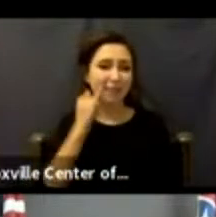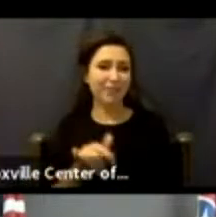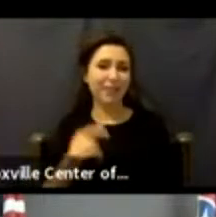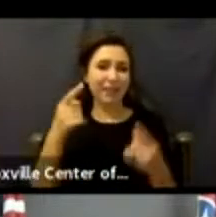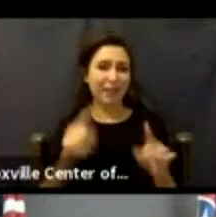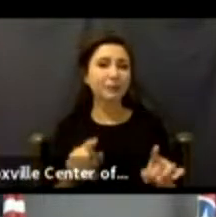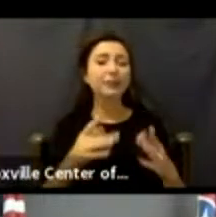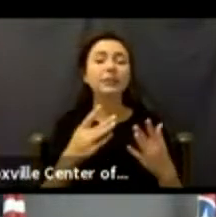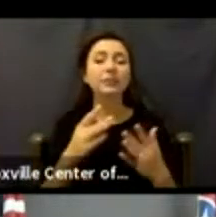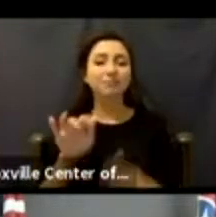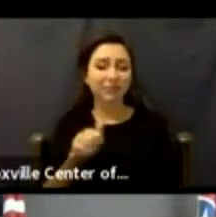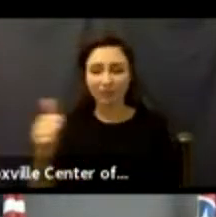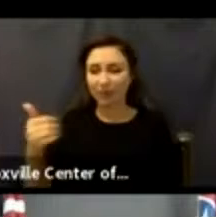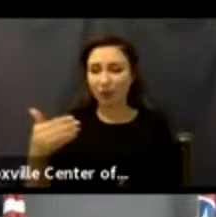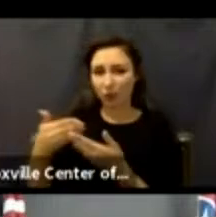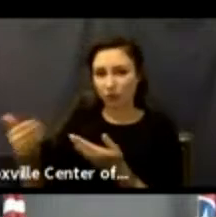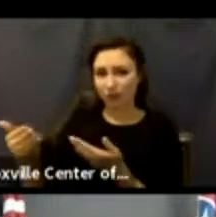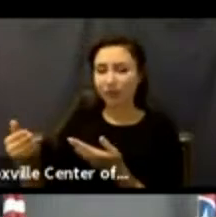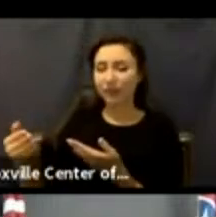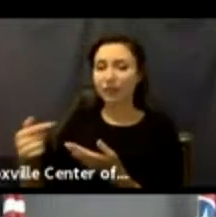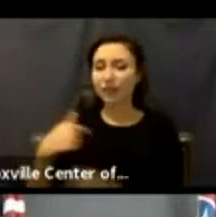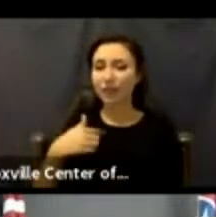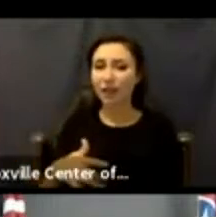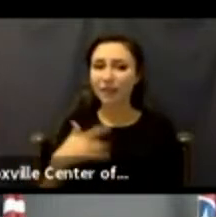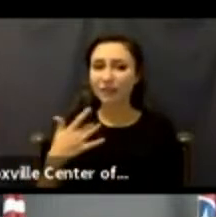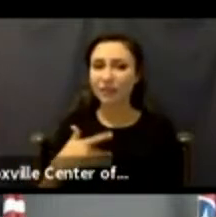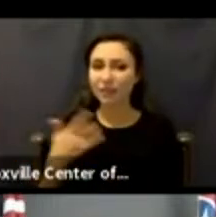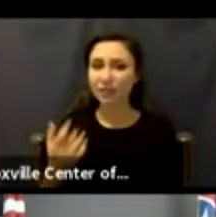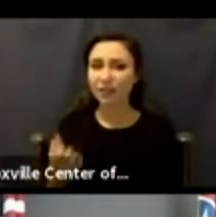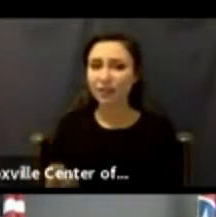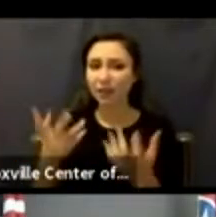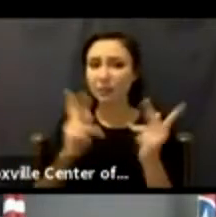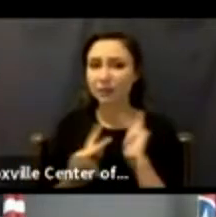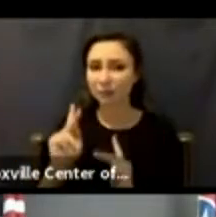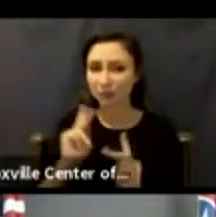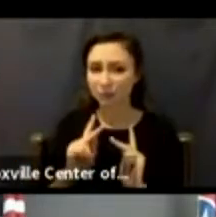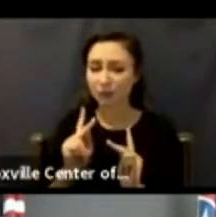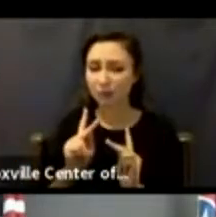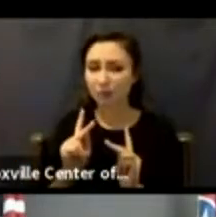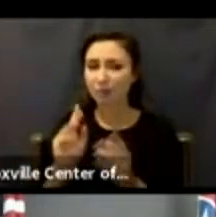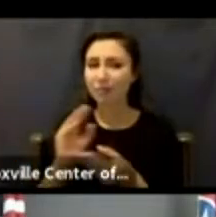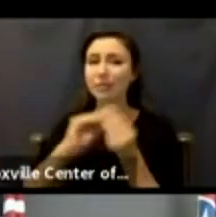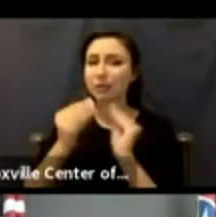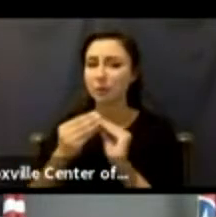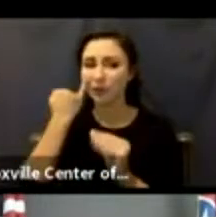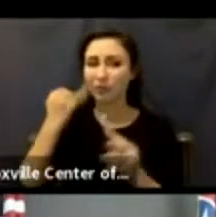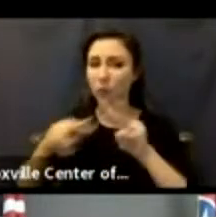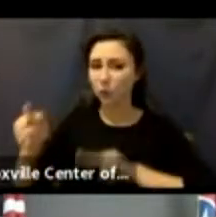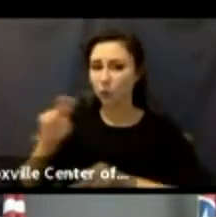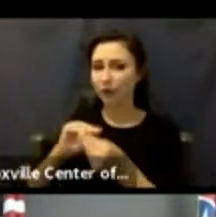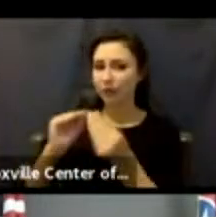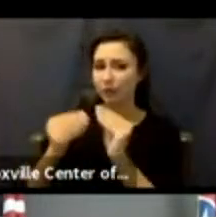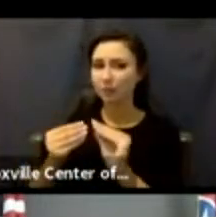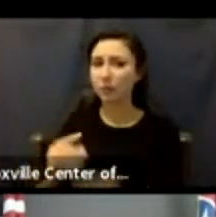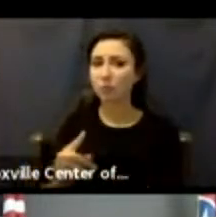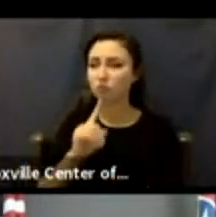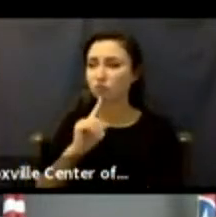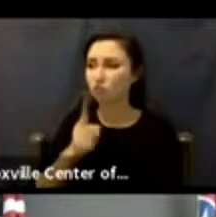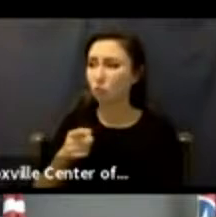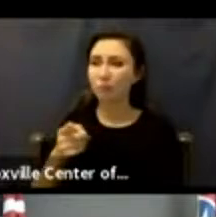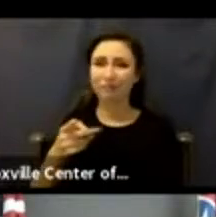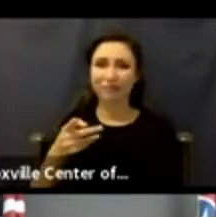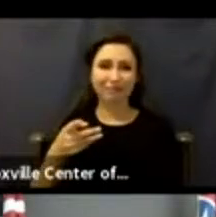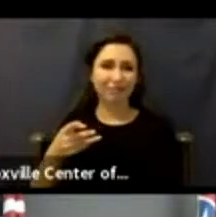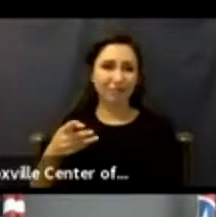other thing, though, is that I do feel that the number of people in our community, if you look at the numbers, who truly have been personally